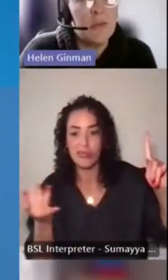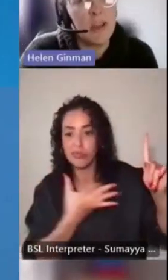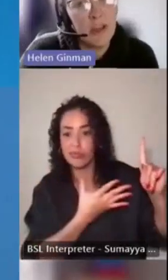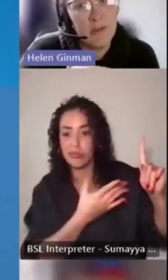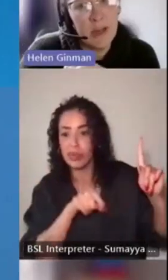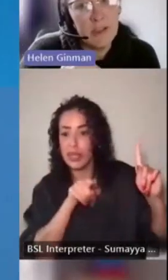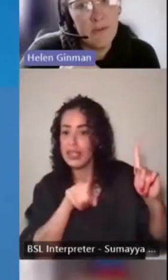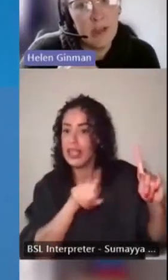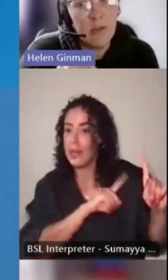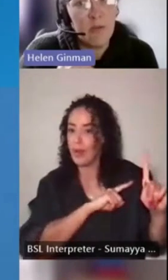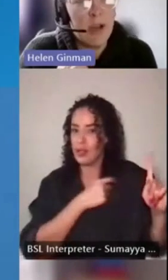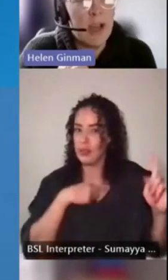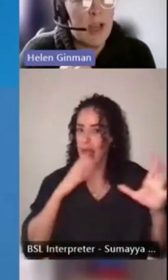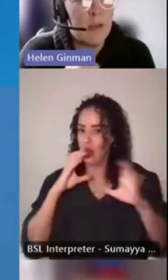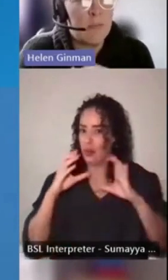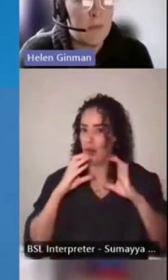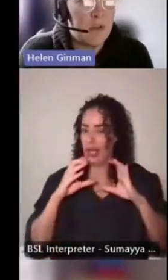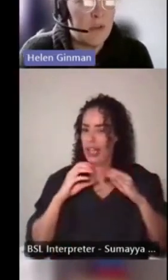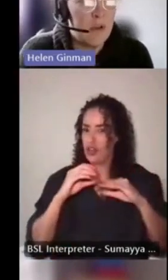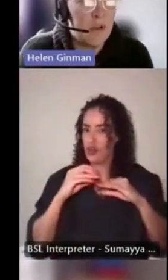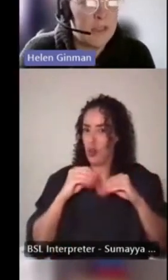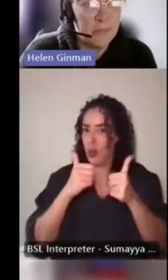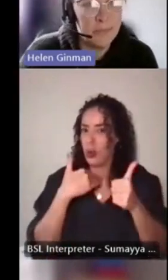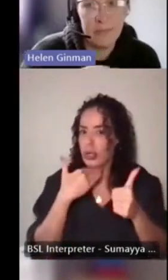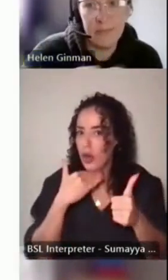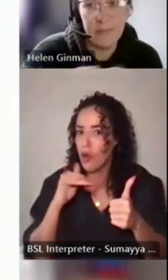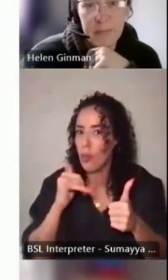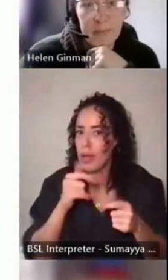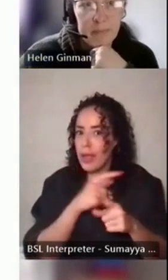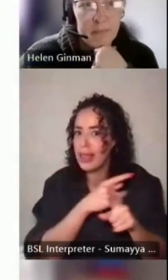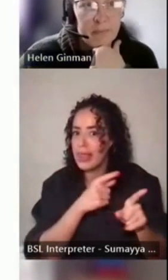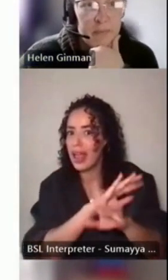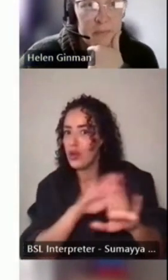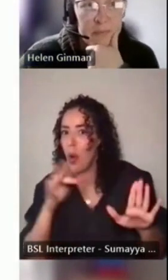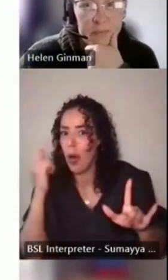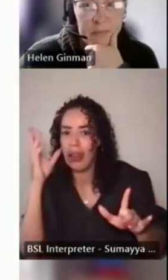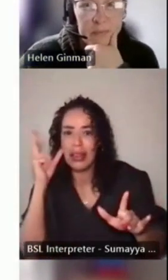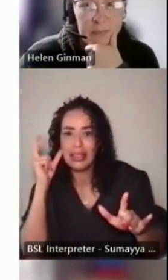I did not communicate effectively, or perhaps they were not listening?